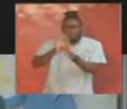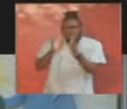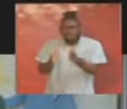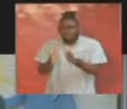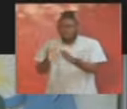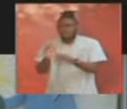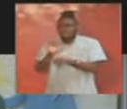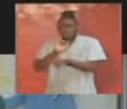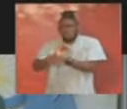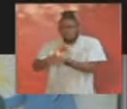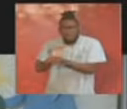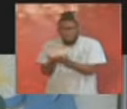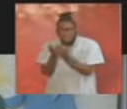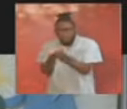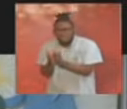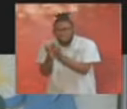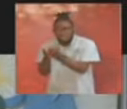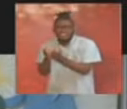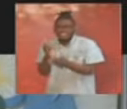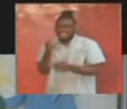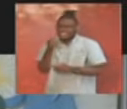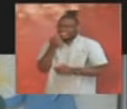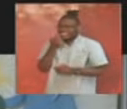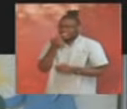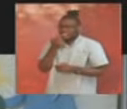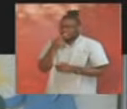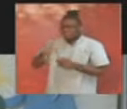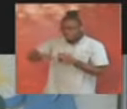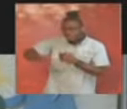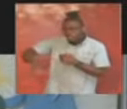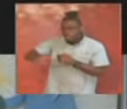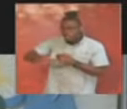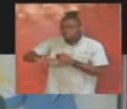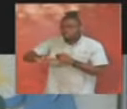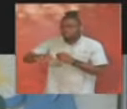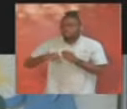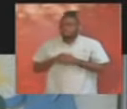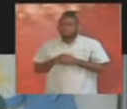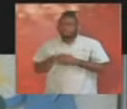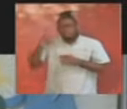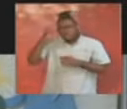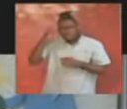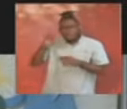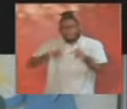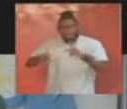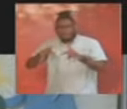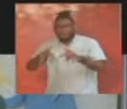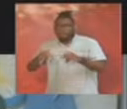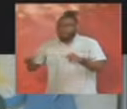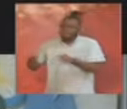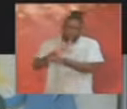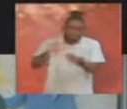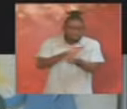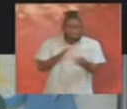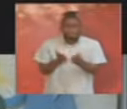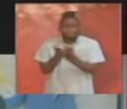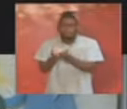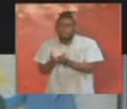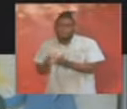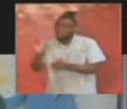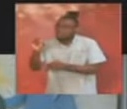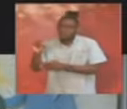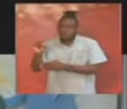that persons have started to try and resume full occupancy, which is not supposed to be the case. We